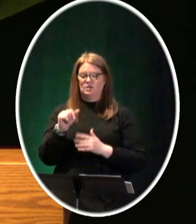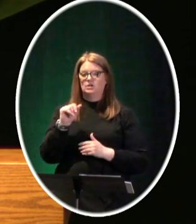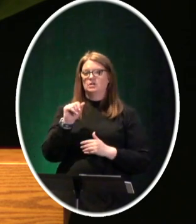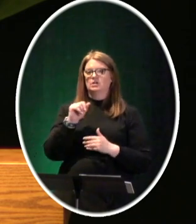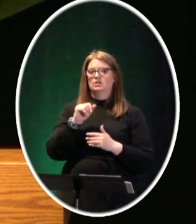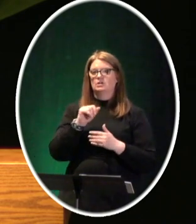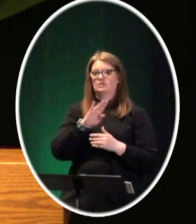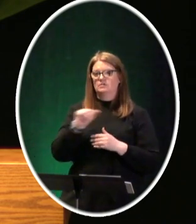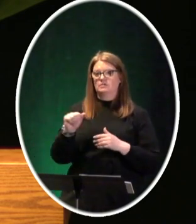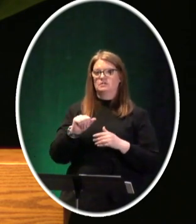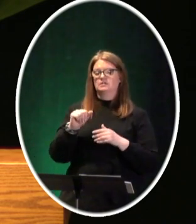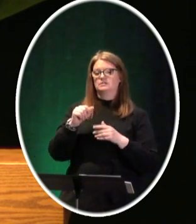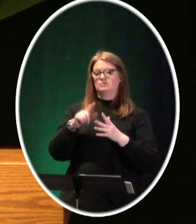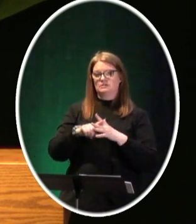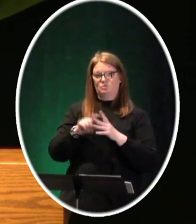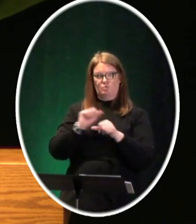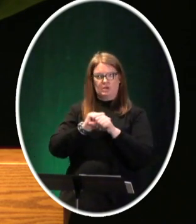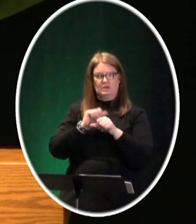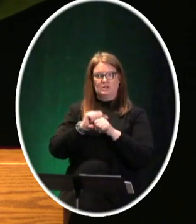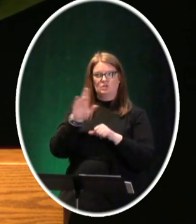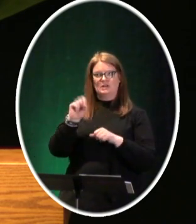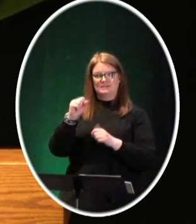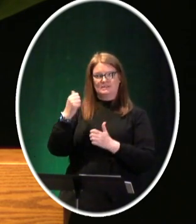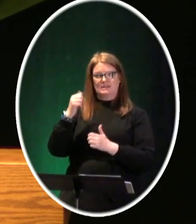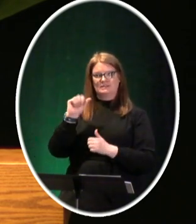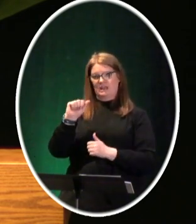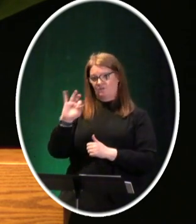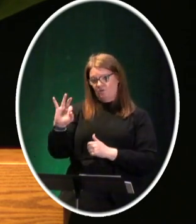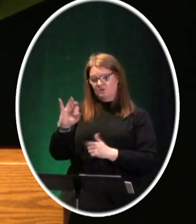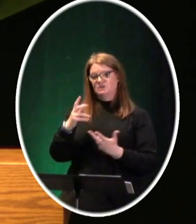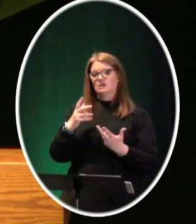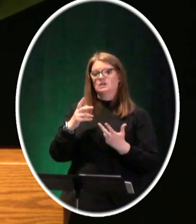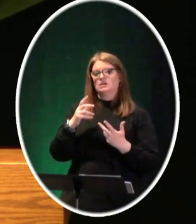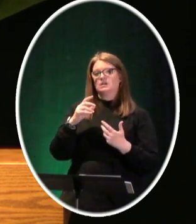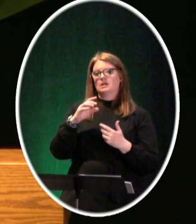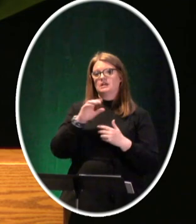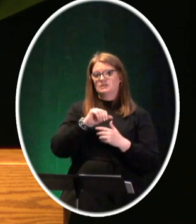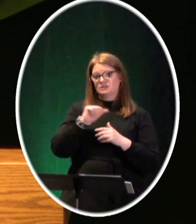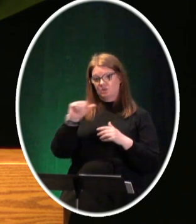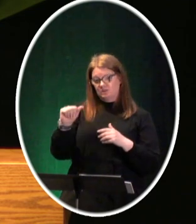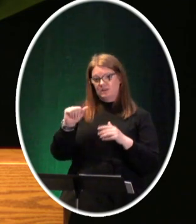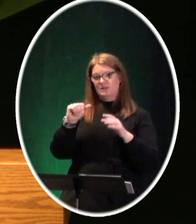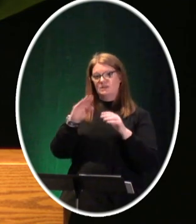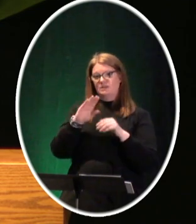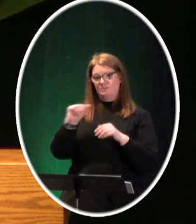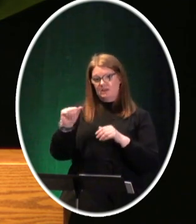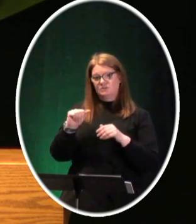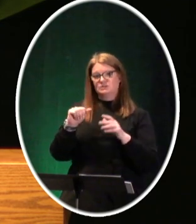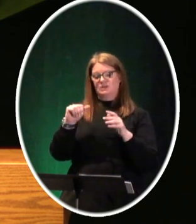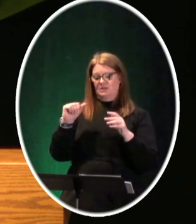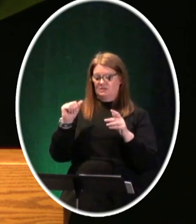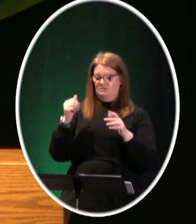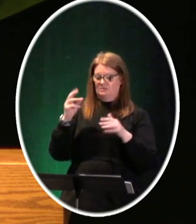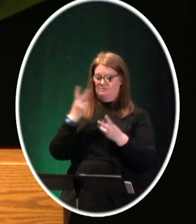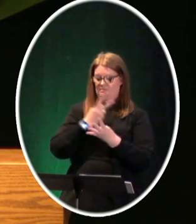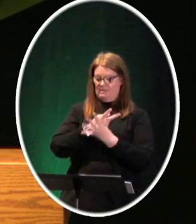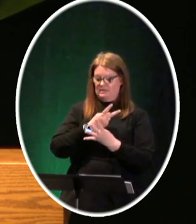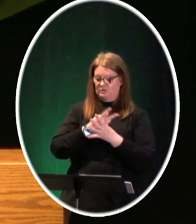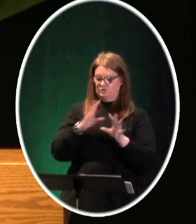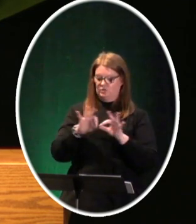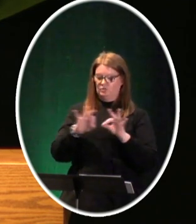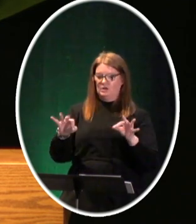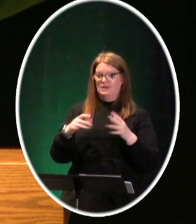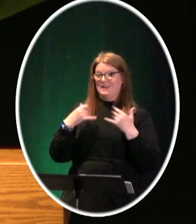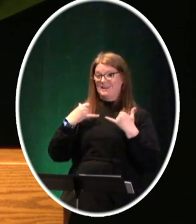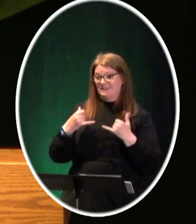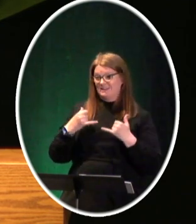in the United States Air Force. She went on to earn her associate, bachelor's, and master's degrees, and she is currently pursuing